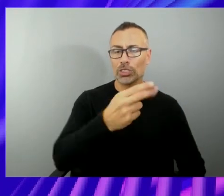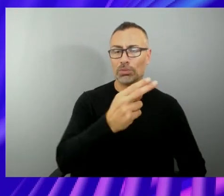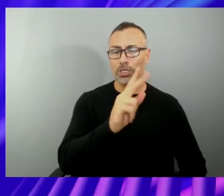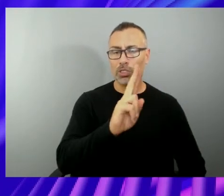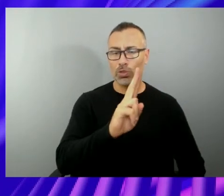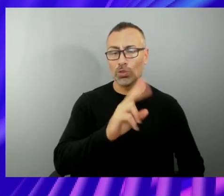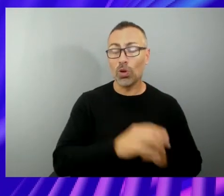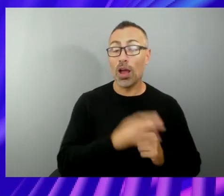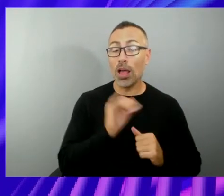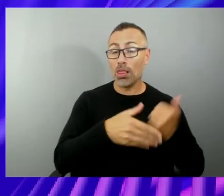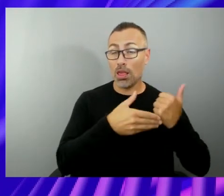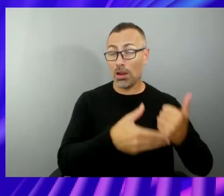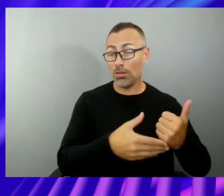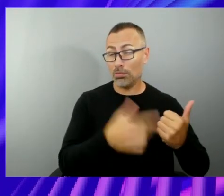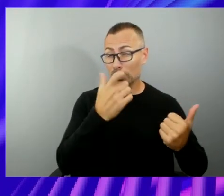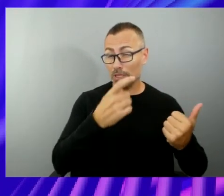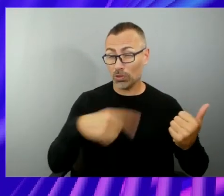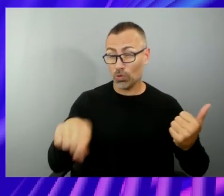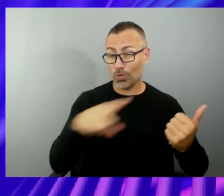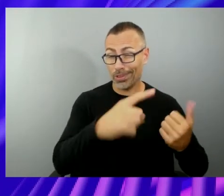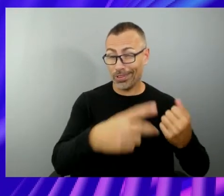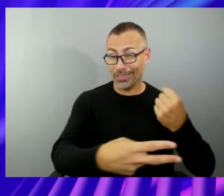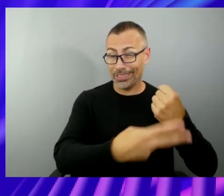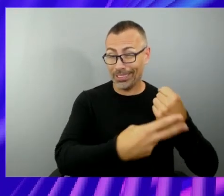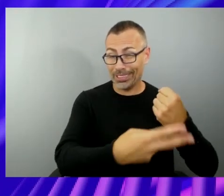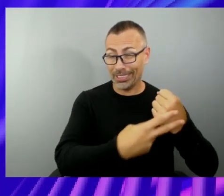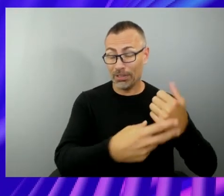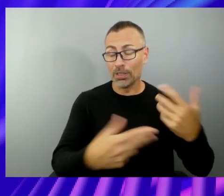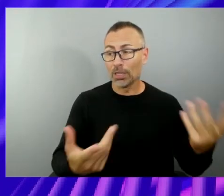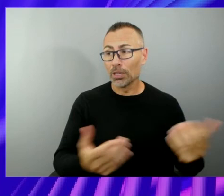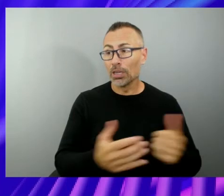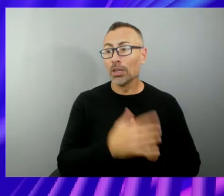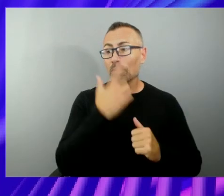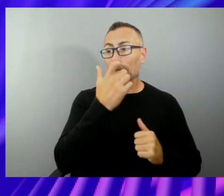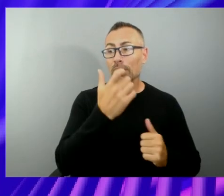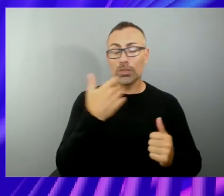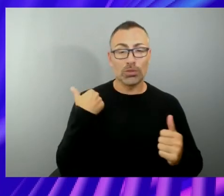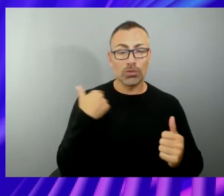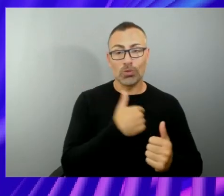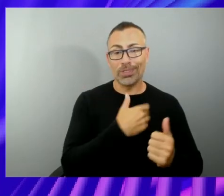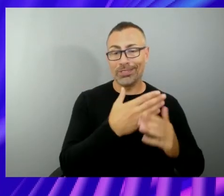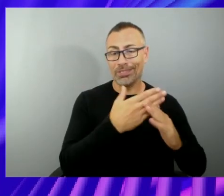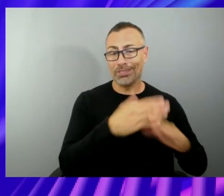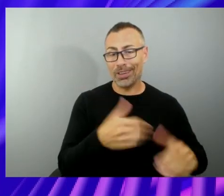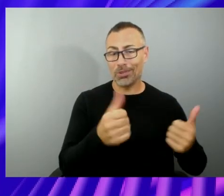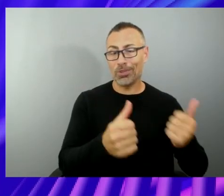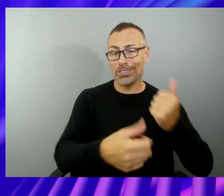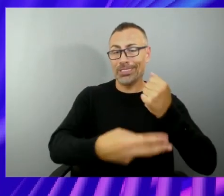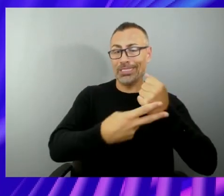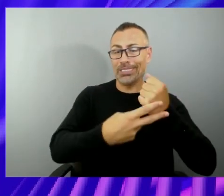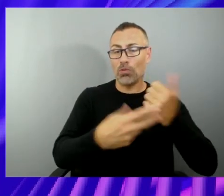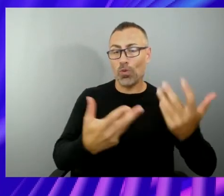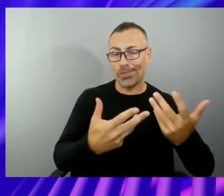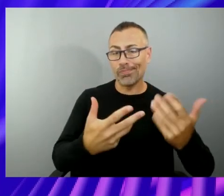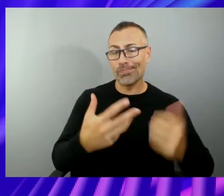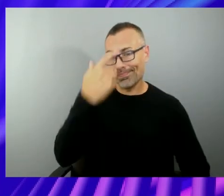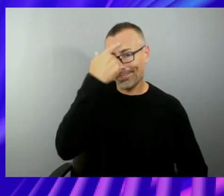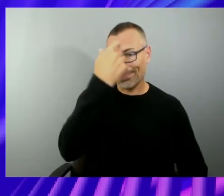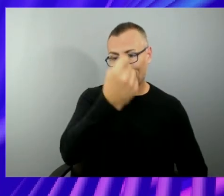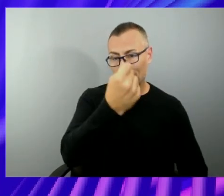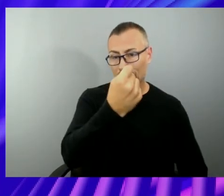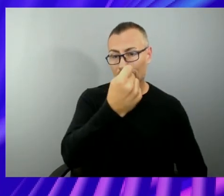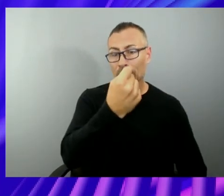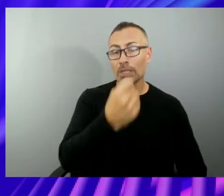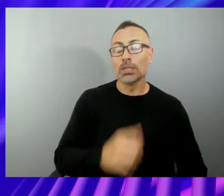because we are again saving, since we have divided, we are trying to save the memory. The second